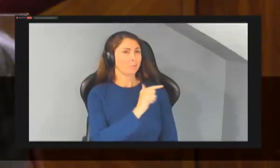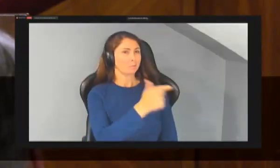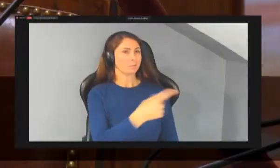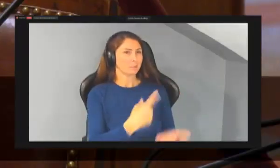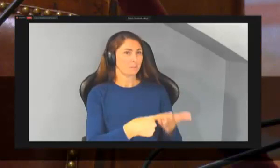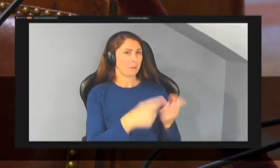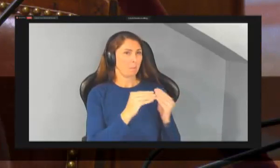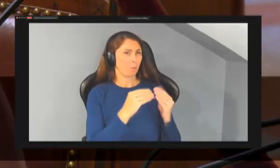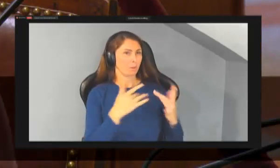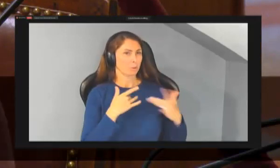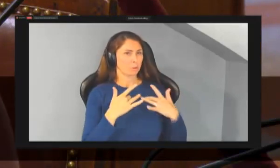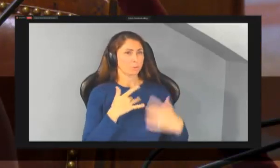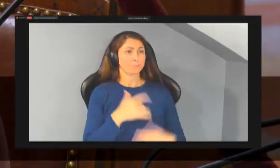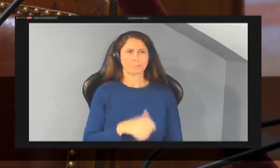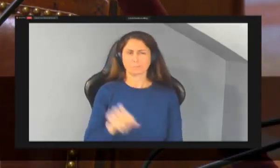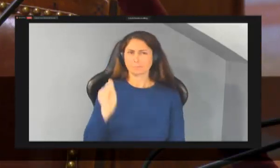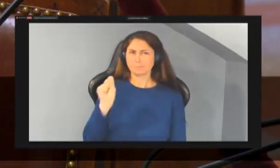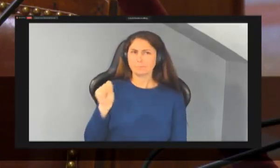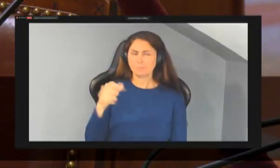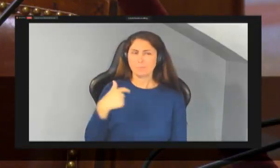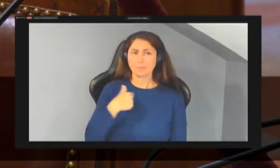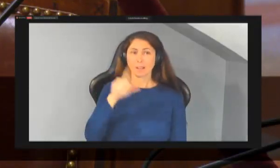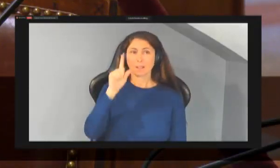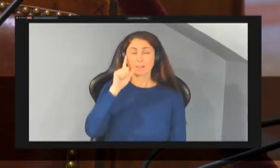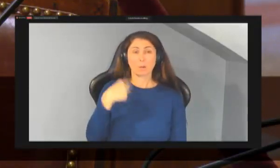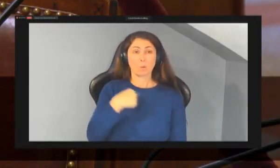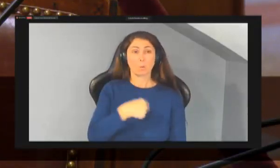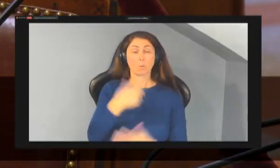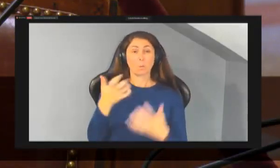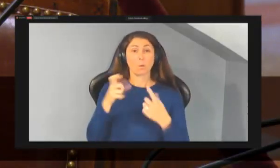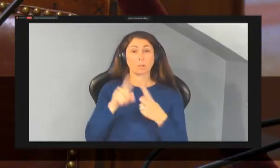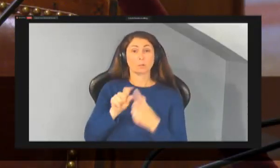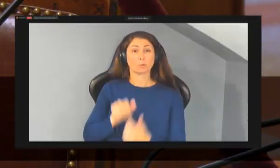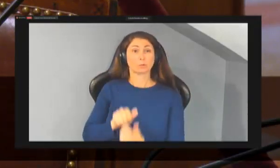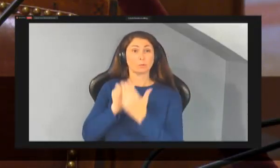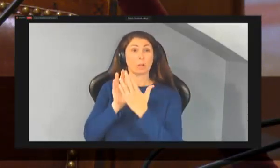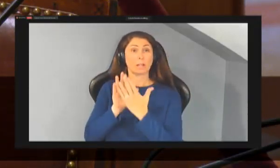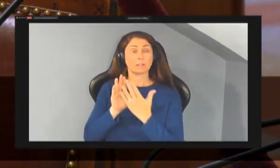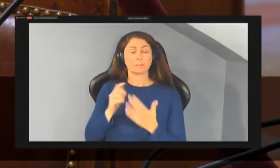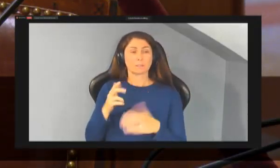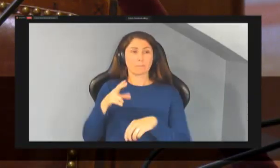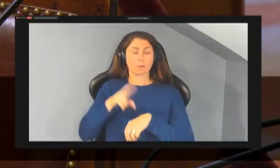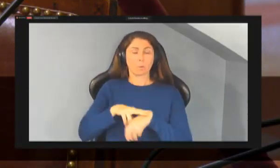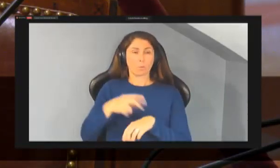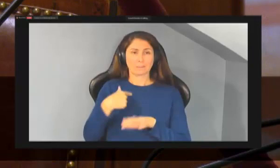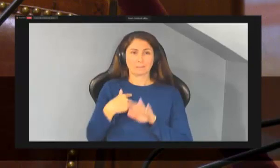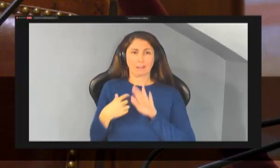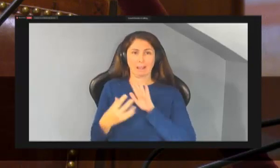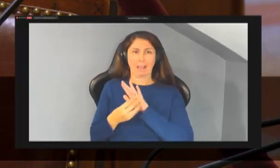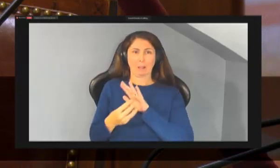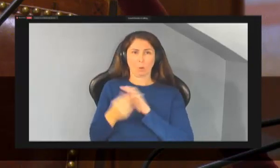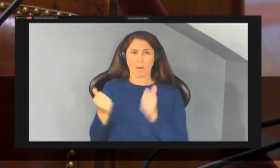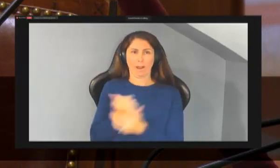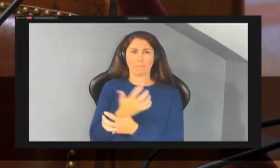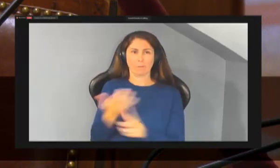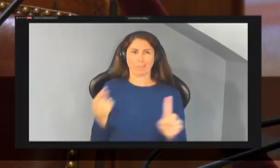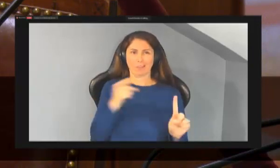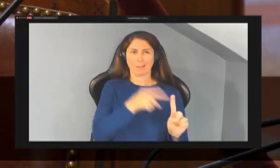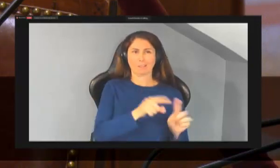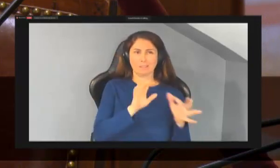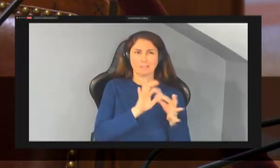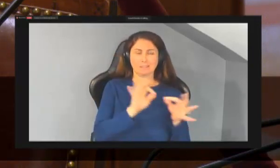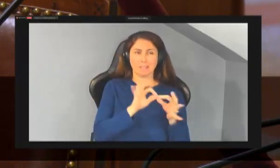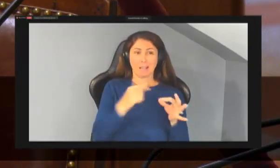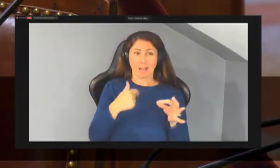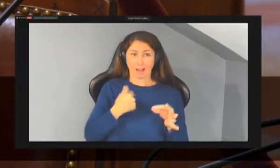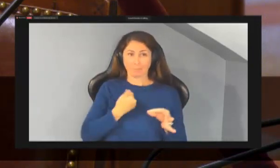Yeah, I think that, you know, what we just want to address is, I, of course, echo everything that Natalie said. I headed up a lot of the research that we